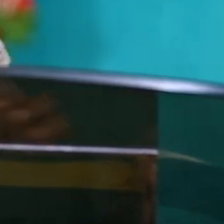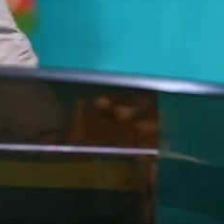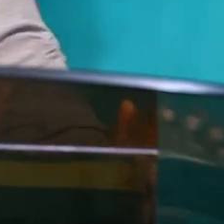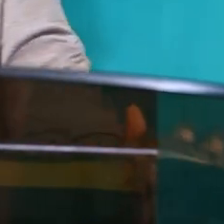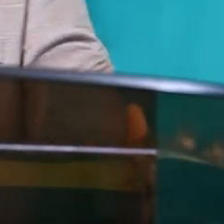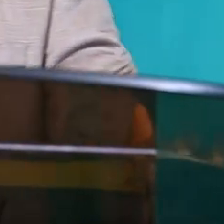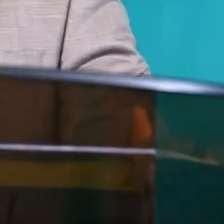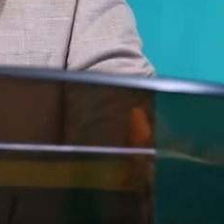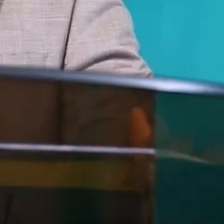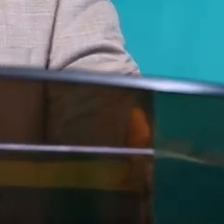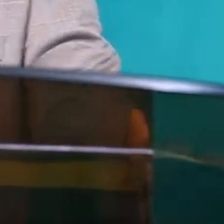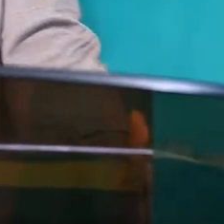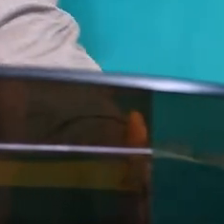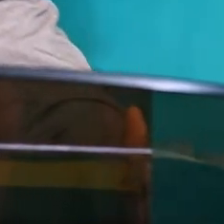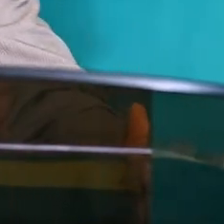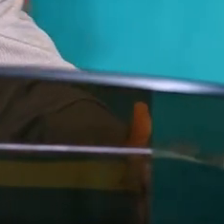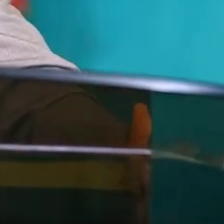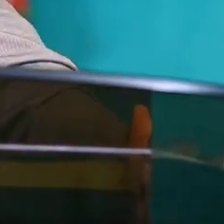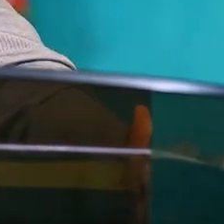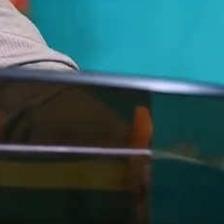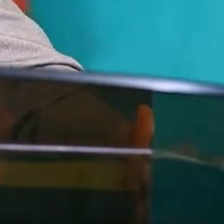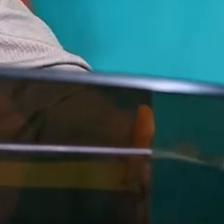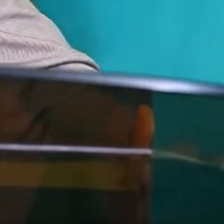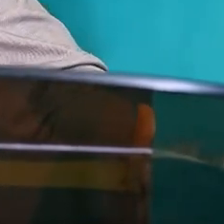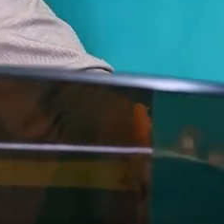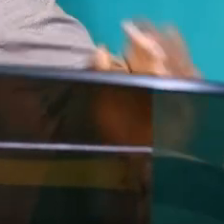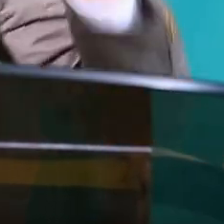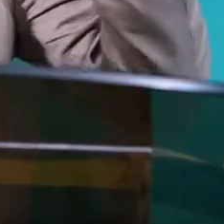research raises is that